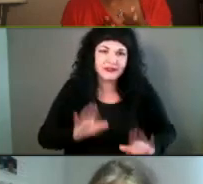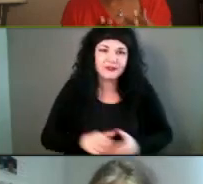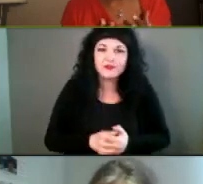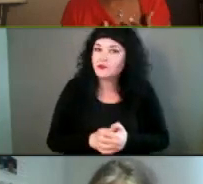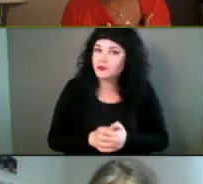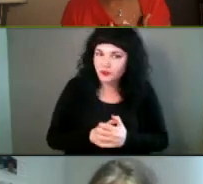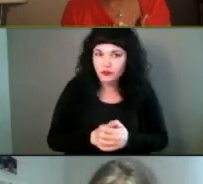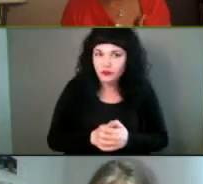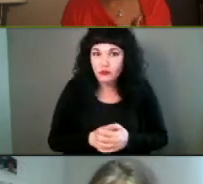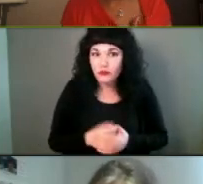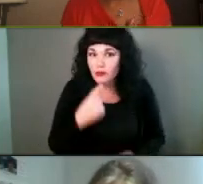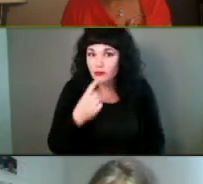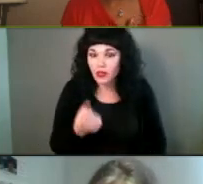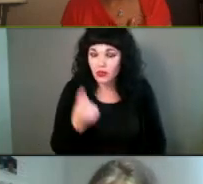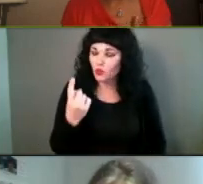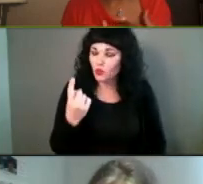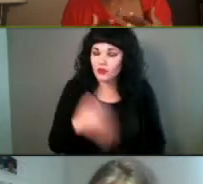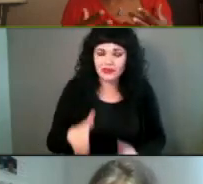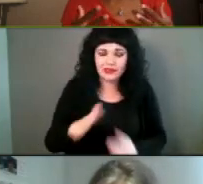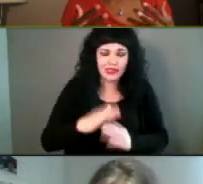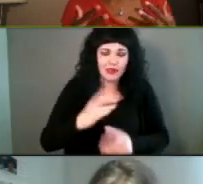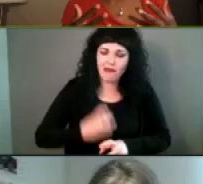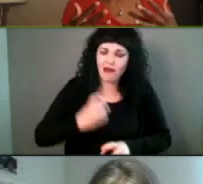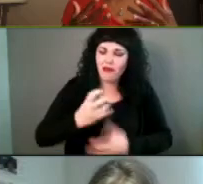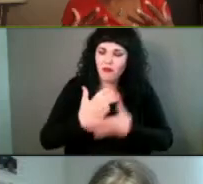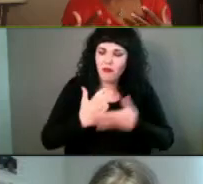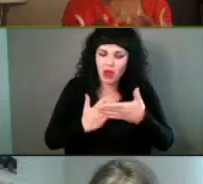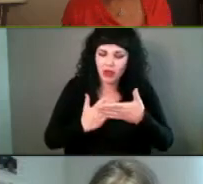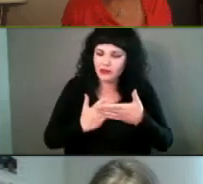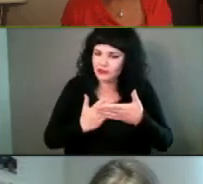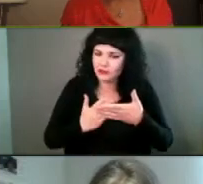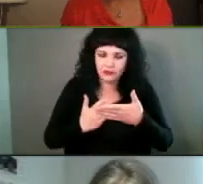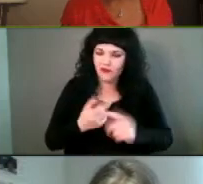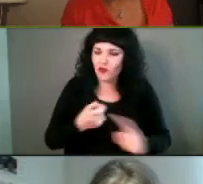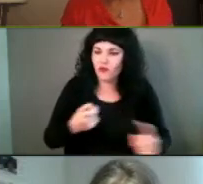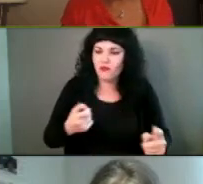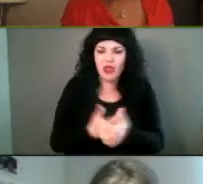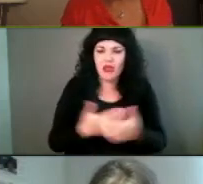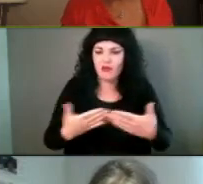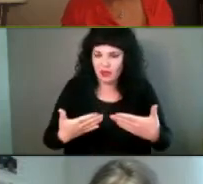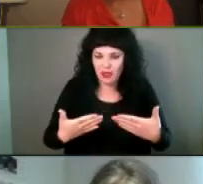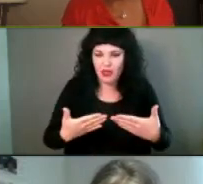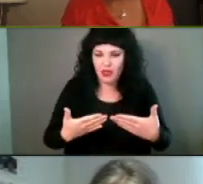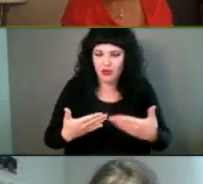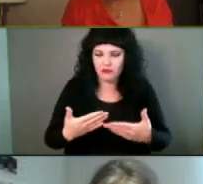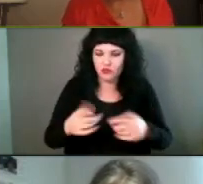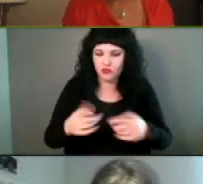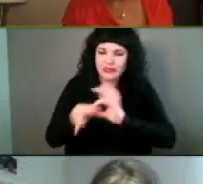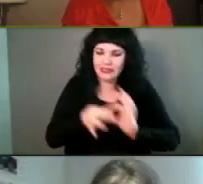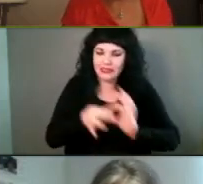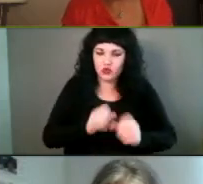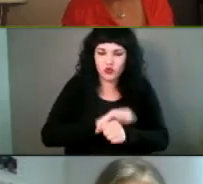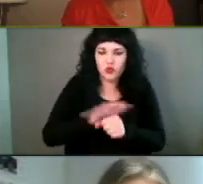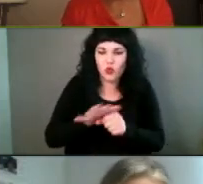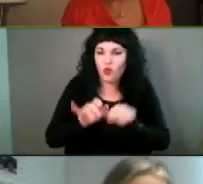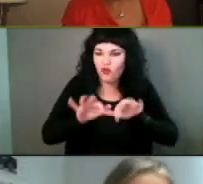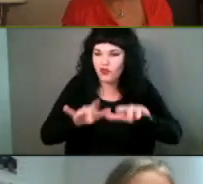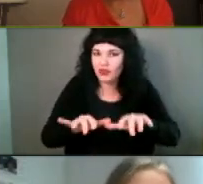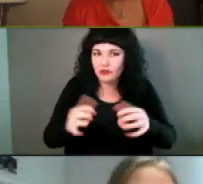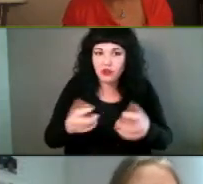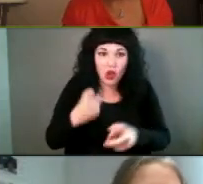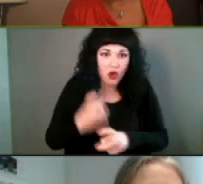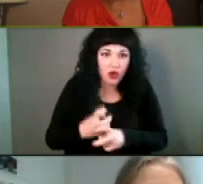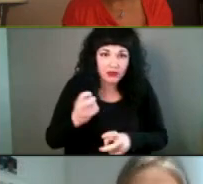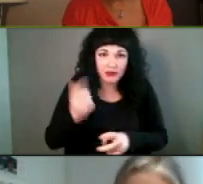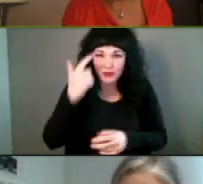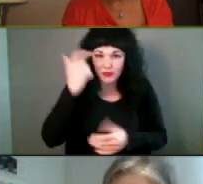all of the COVID-19 impact was coming to this realization that learning has been interrupted,